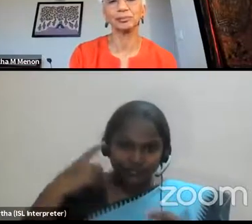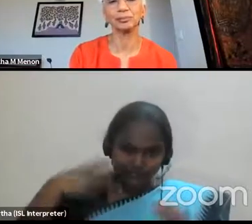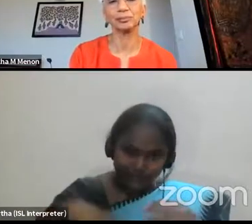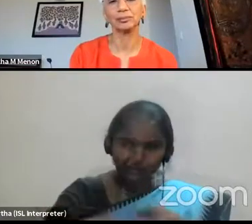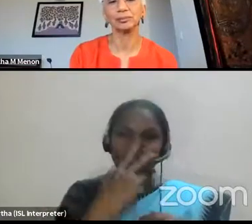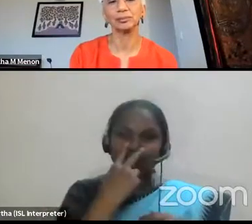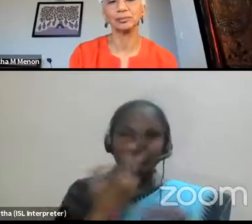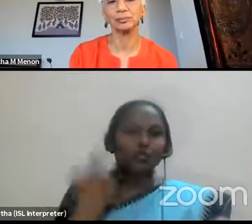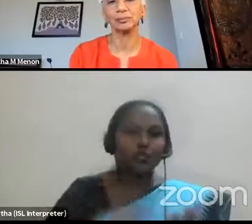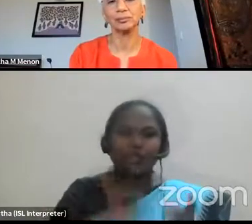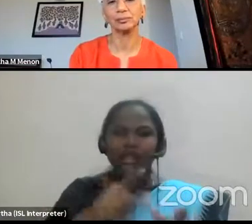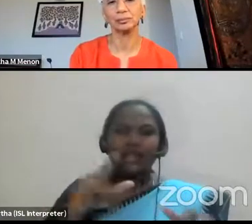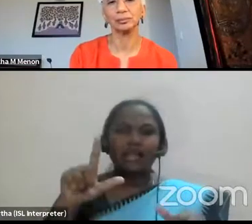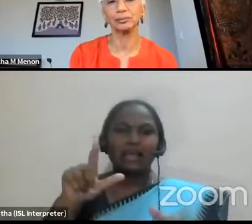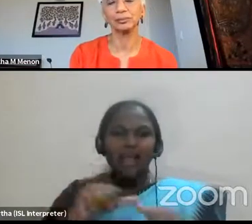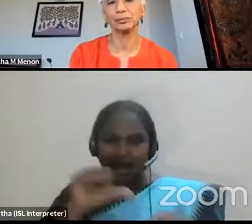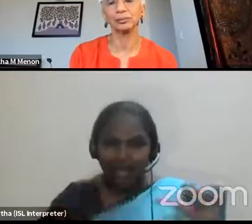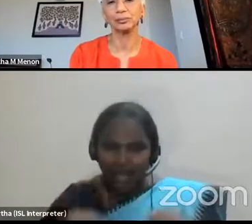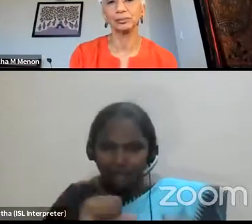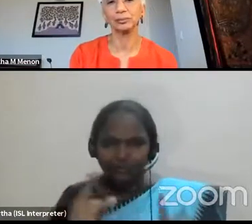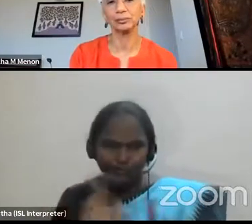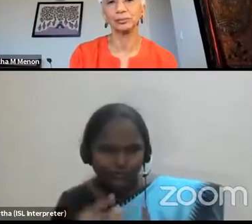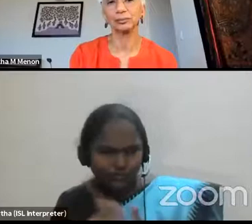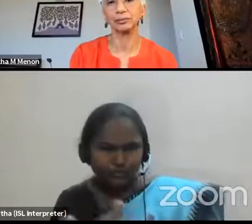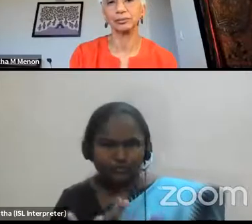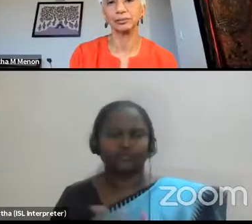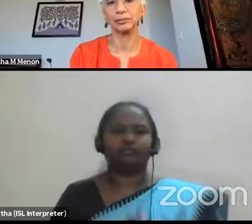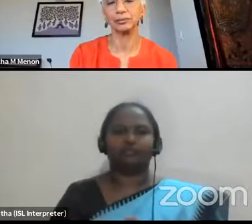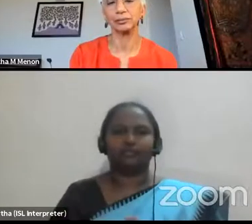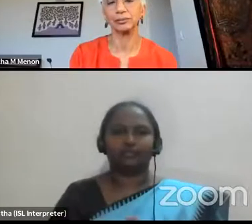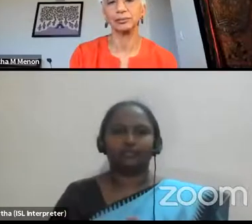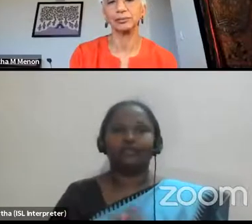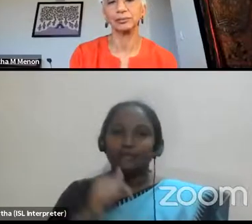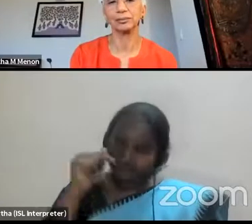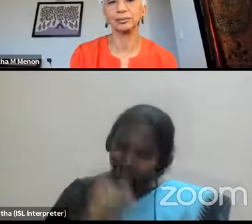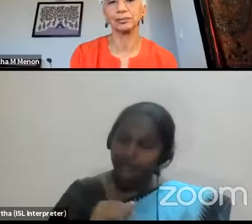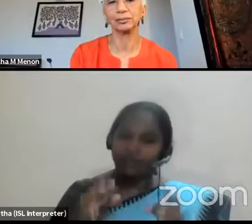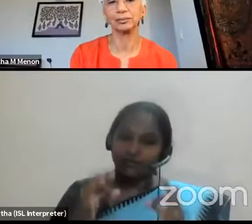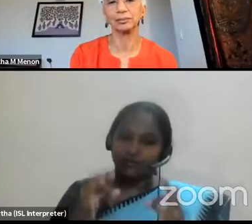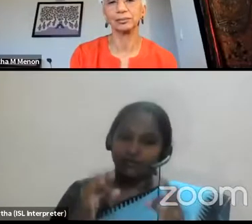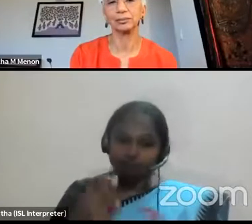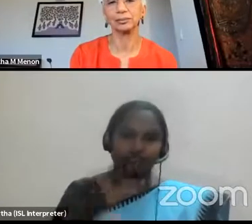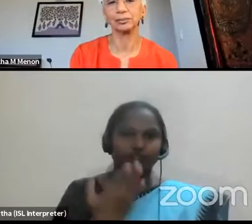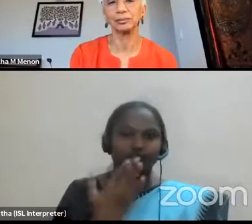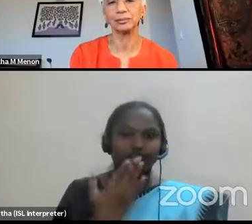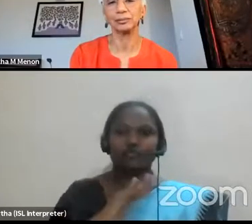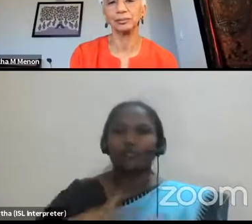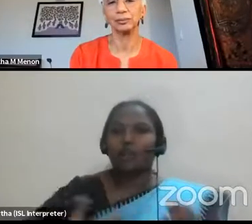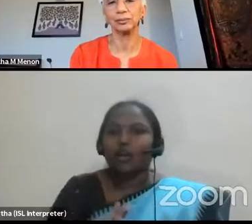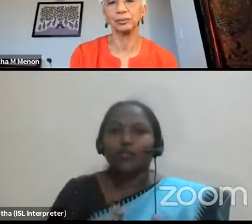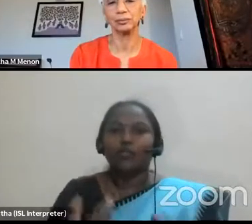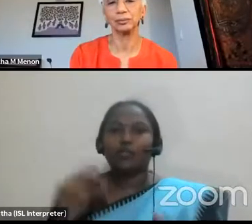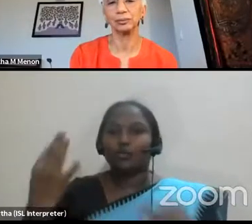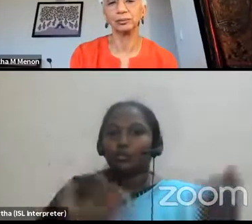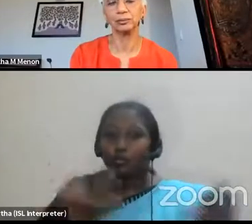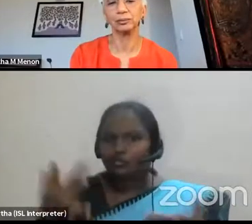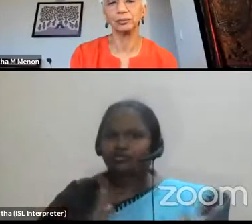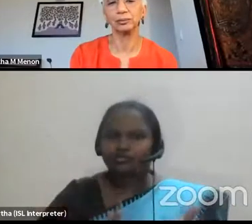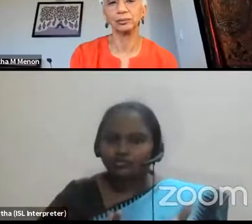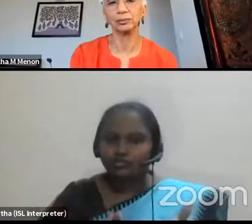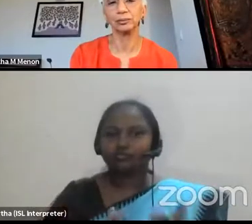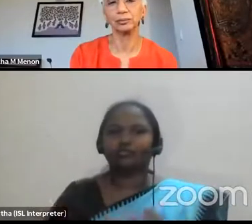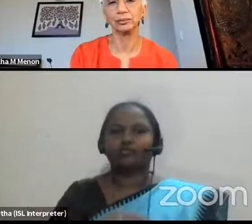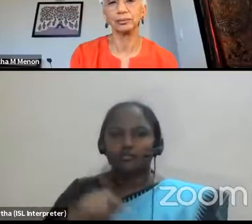see what their labs is doing. And that really showed us all kinds of new technologies